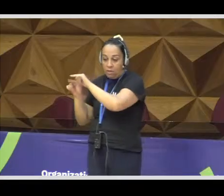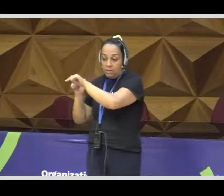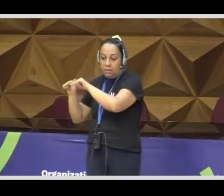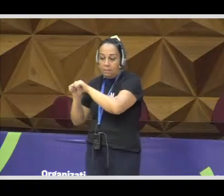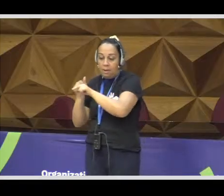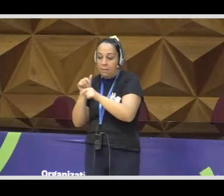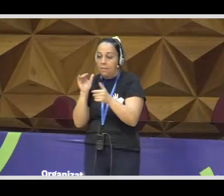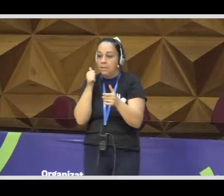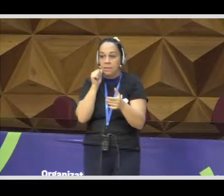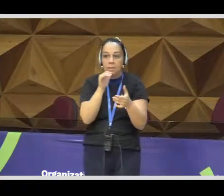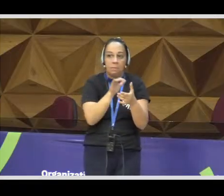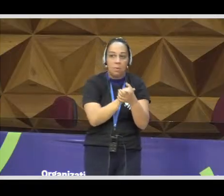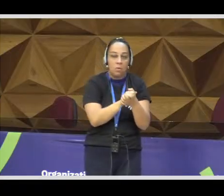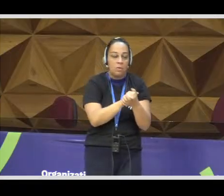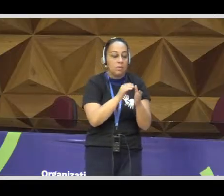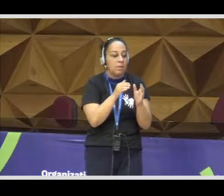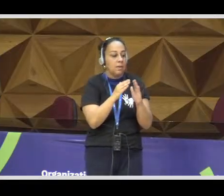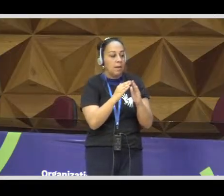phone, I've got a huge screen.